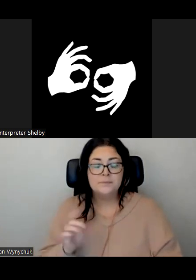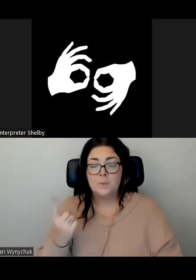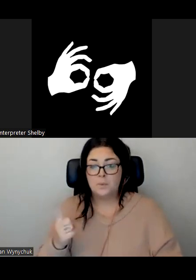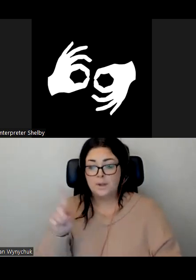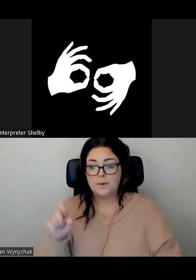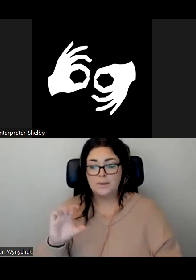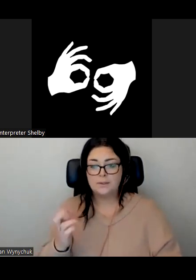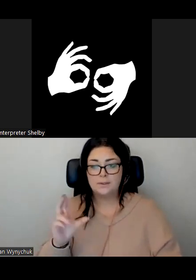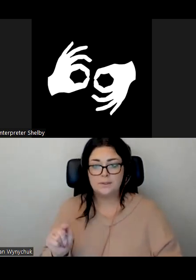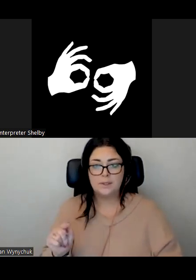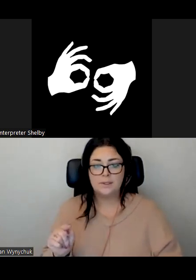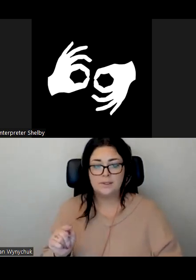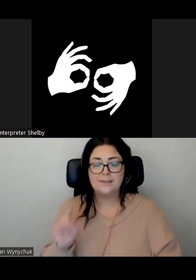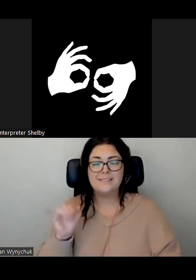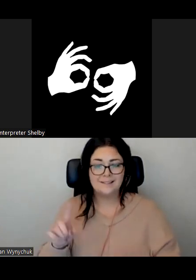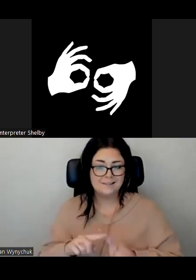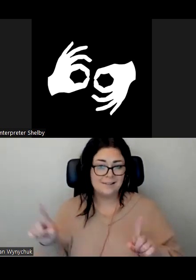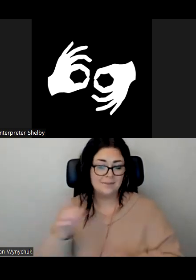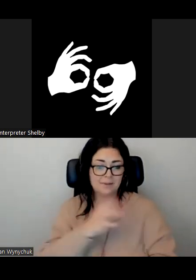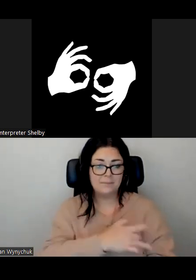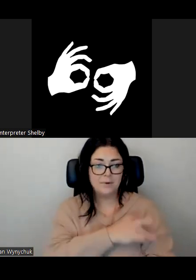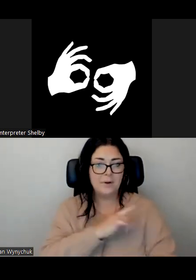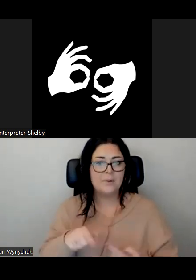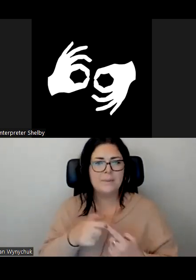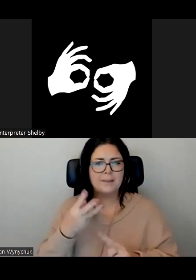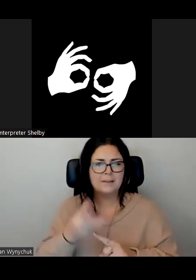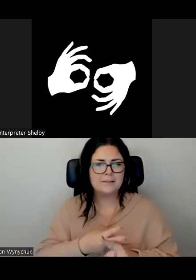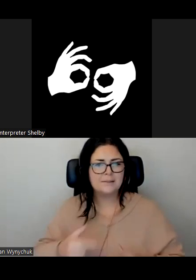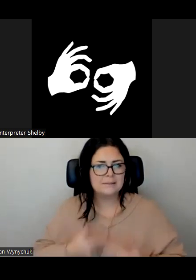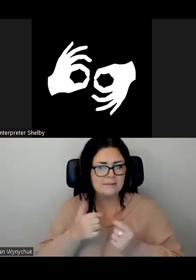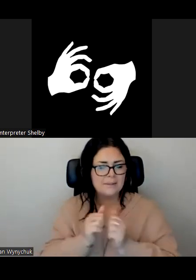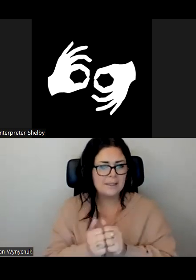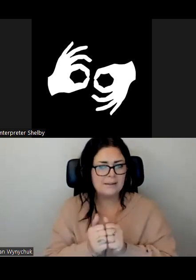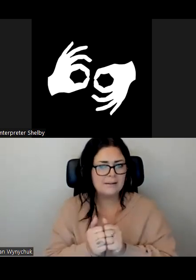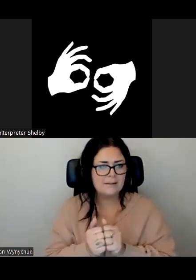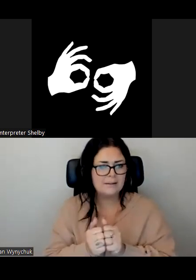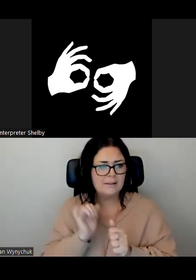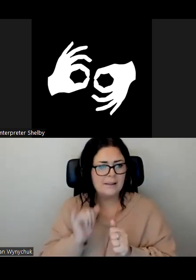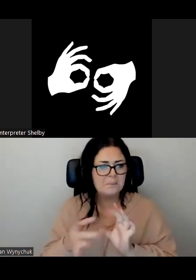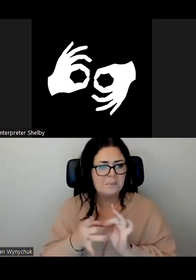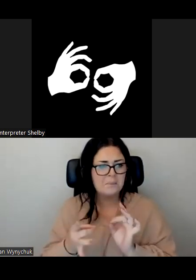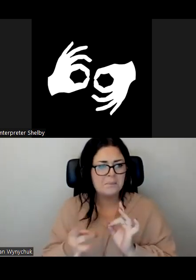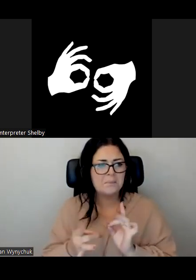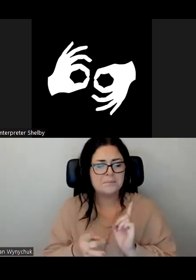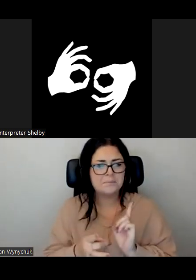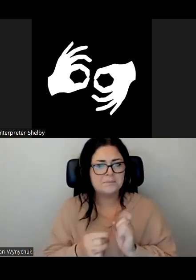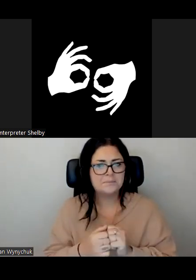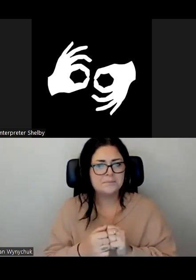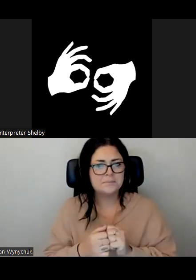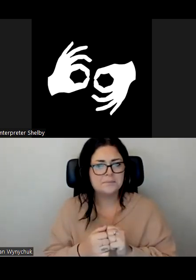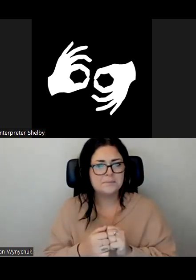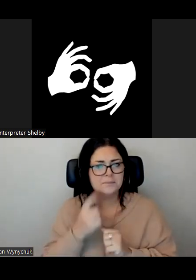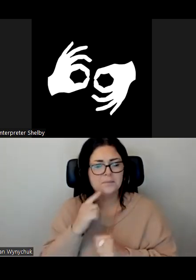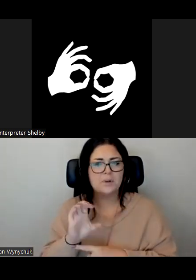Is that difference in every province regarding the 6 months of living together? So the 6 months for common law,